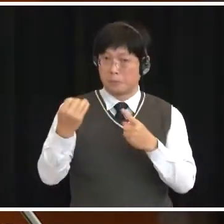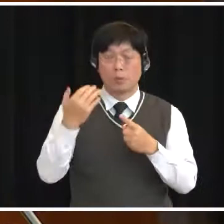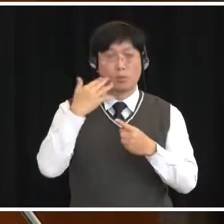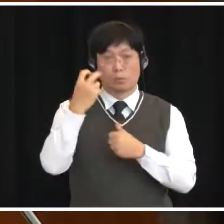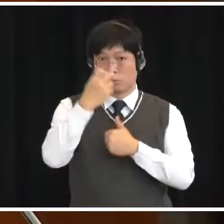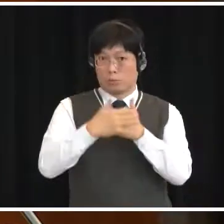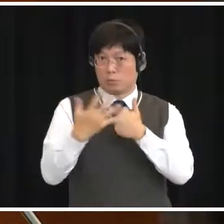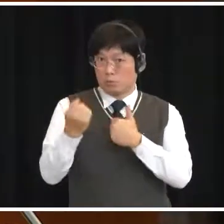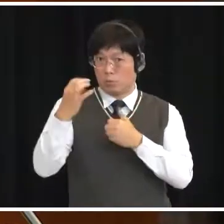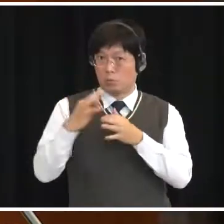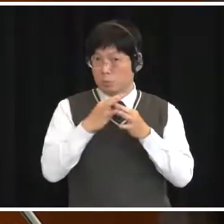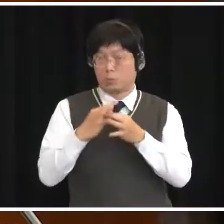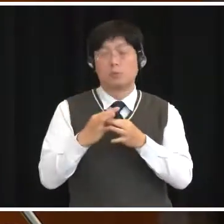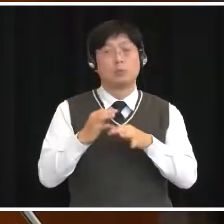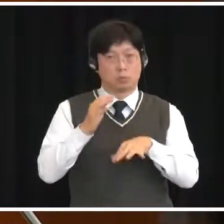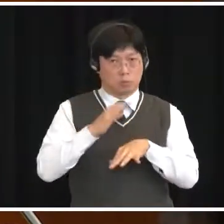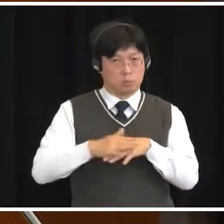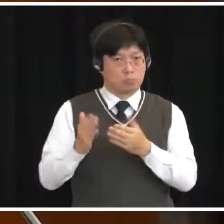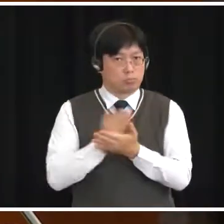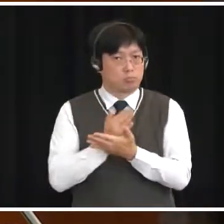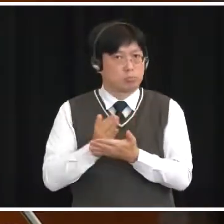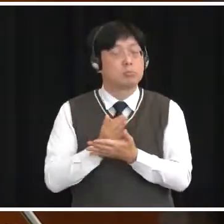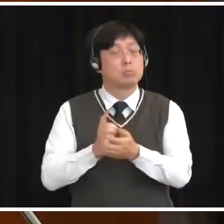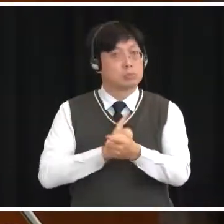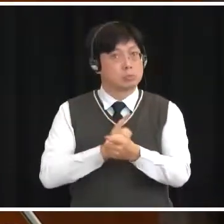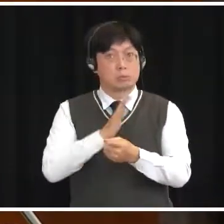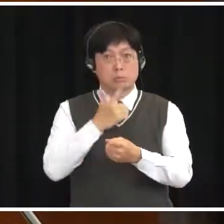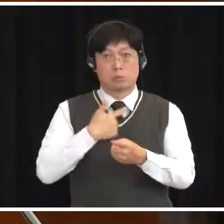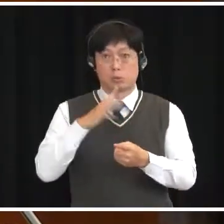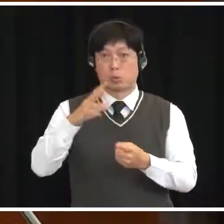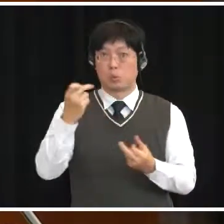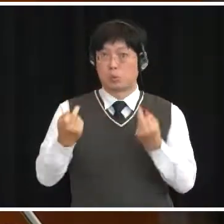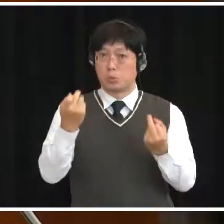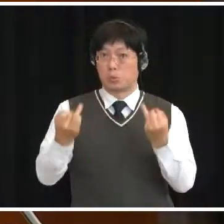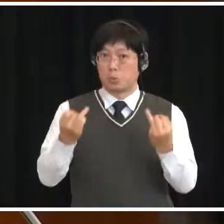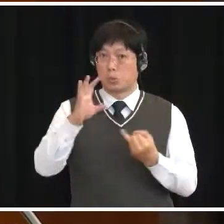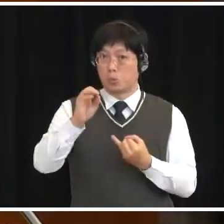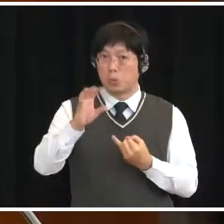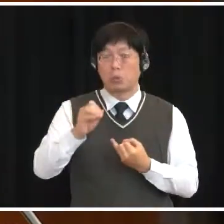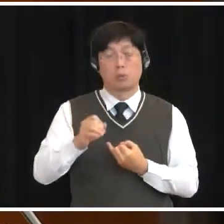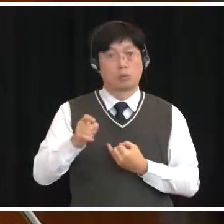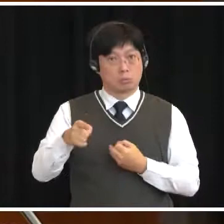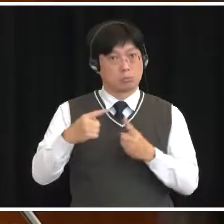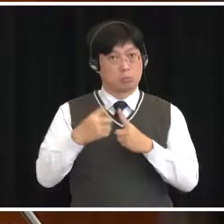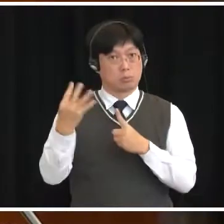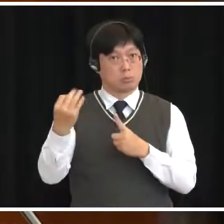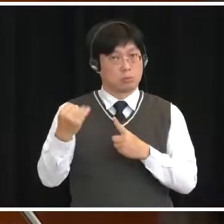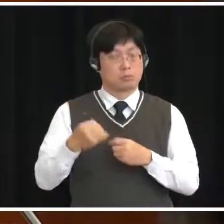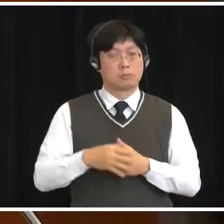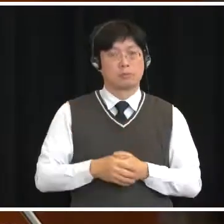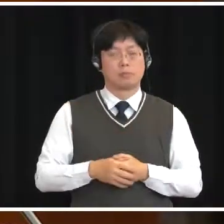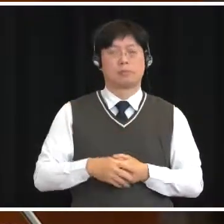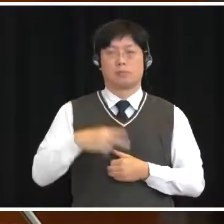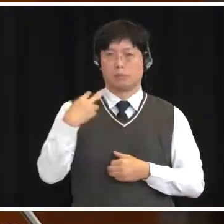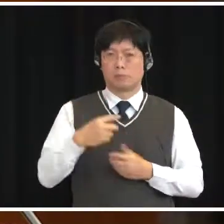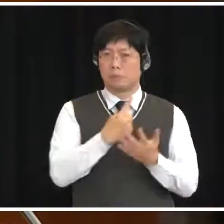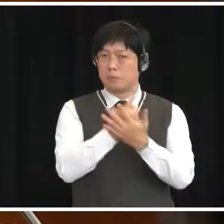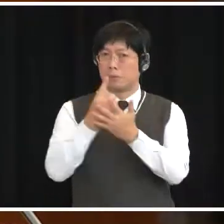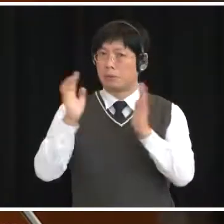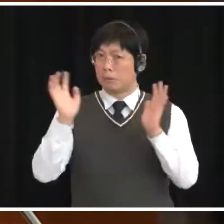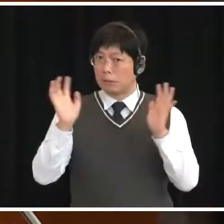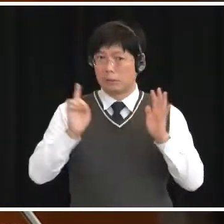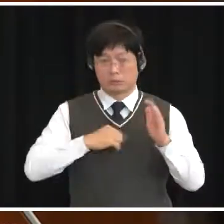the child, the age of the child, and the number of the siblings of the child. Do they have brothers and